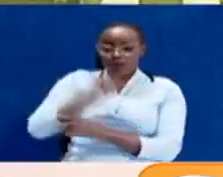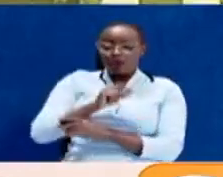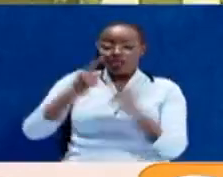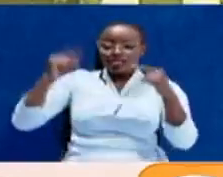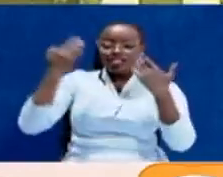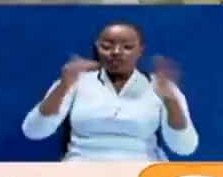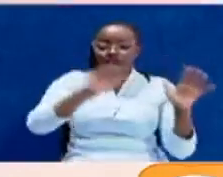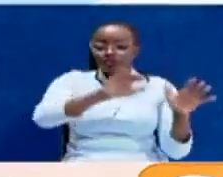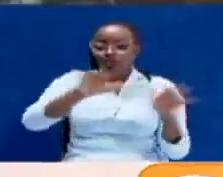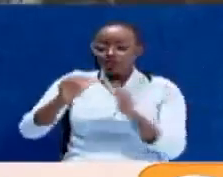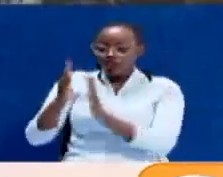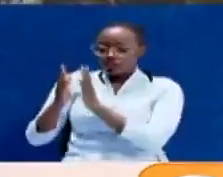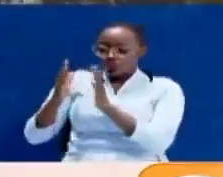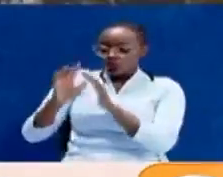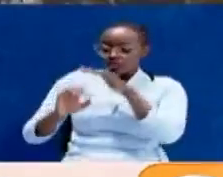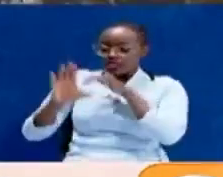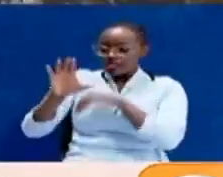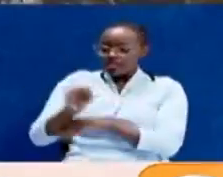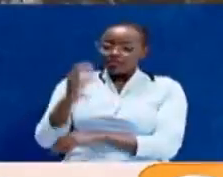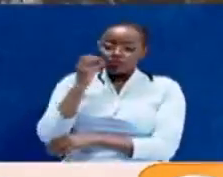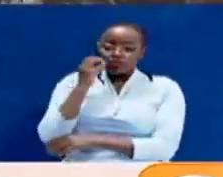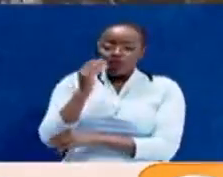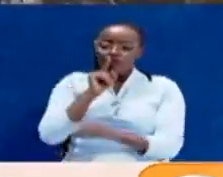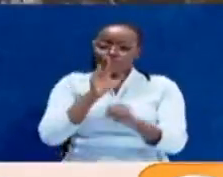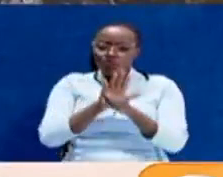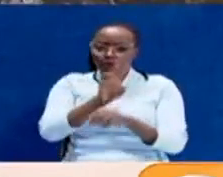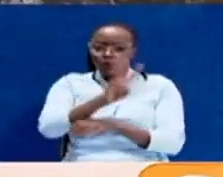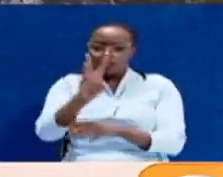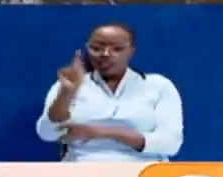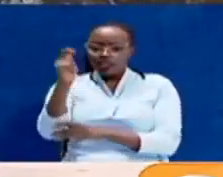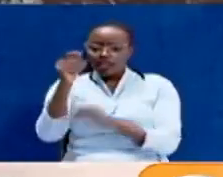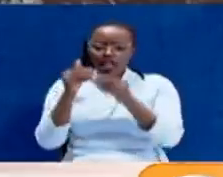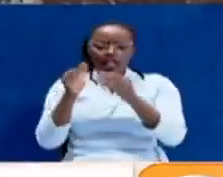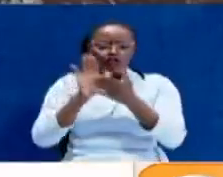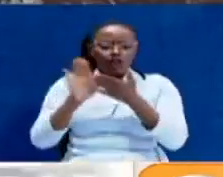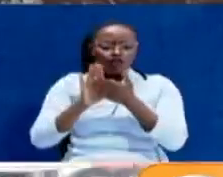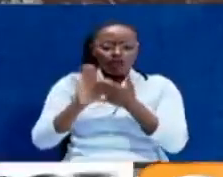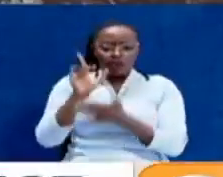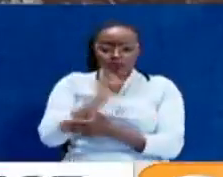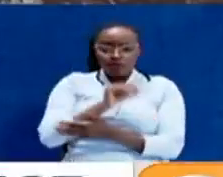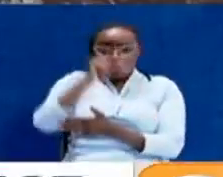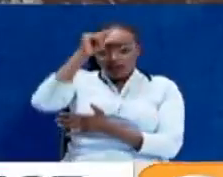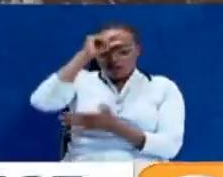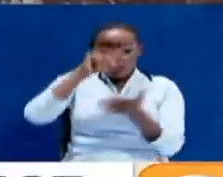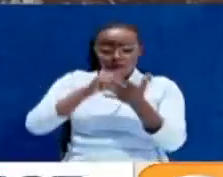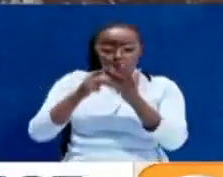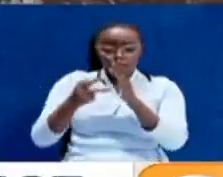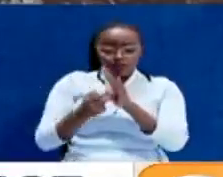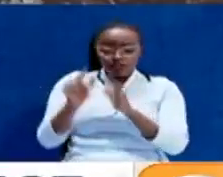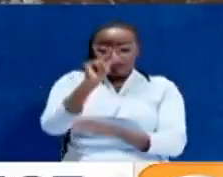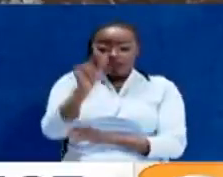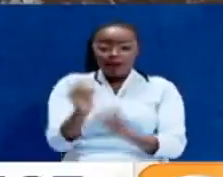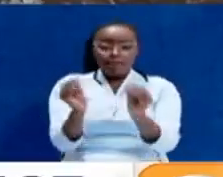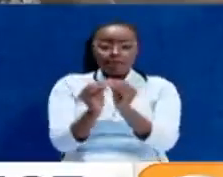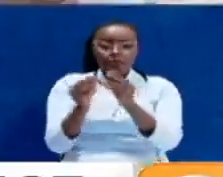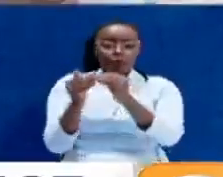Interior CS Dr. Fred Matiang’i has assured Western region leaders of quick completion of ongoing government projects in the region. In a